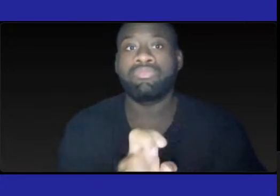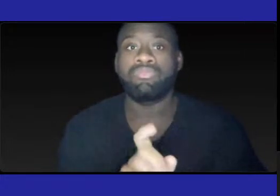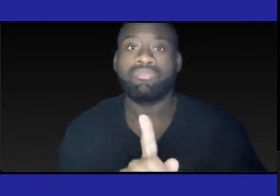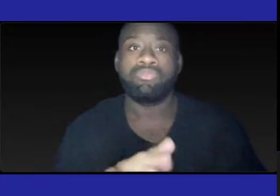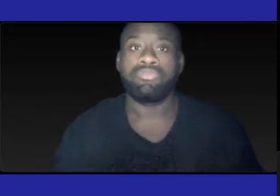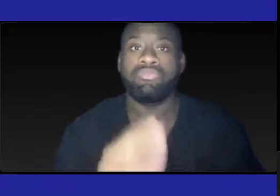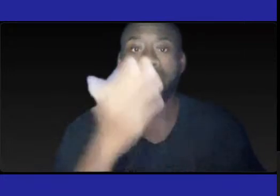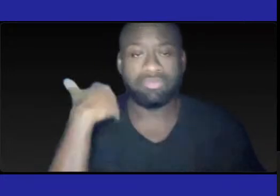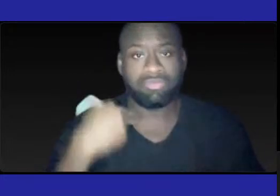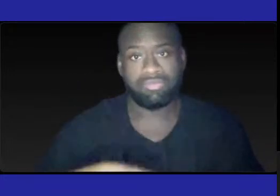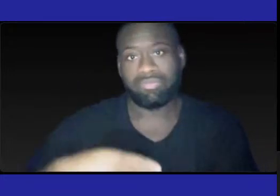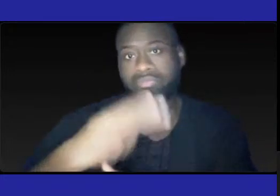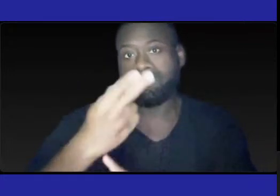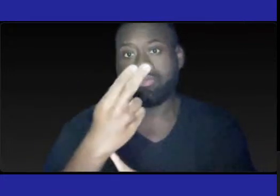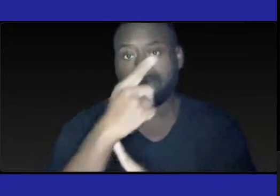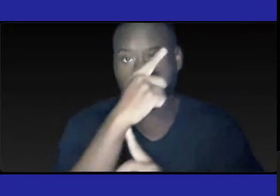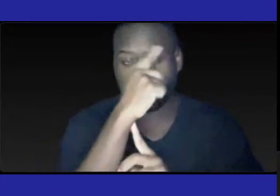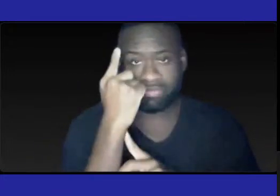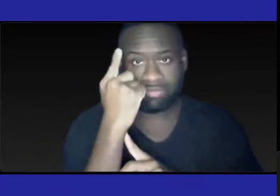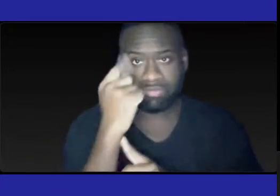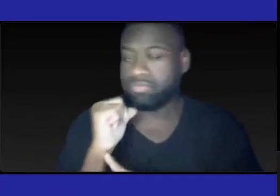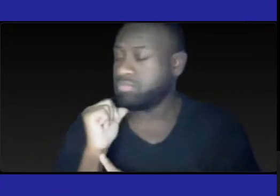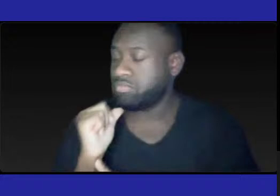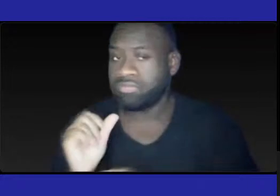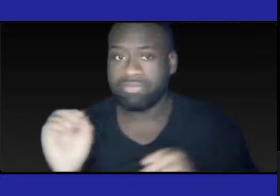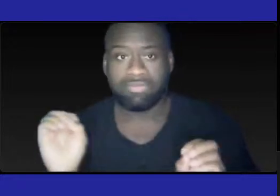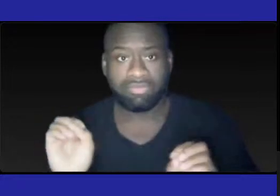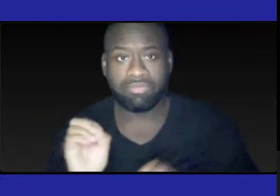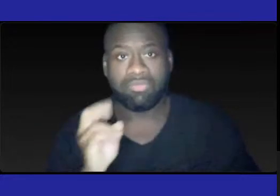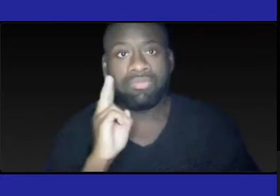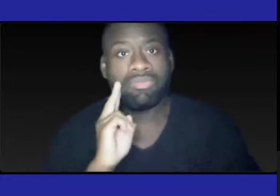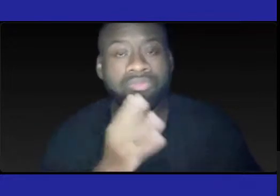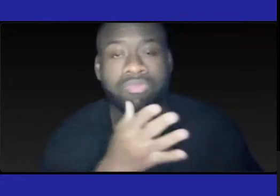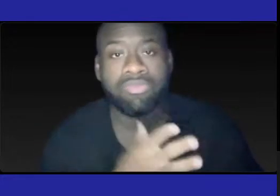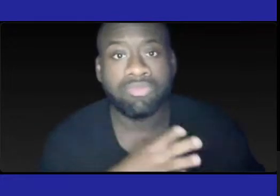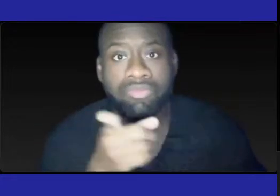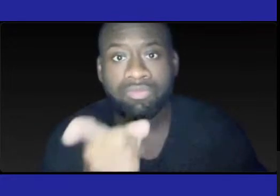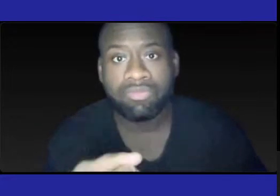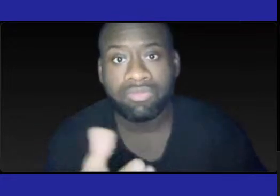highest rate of Black non-Hispanic women. Next slide, please.